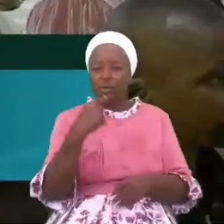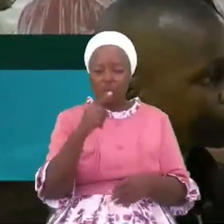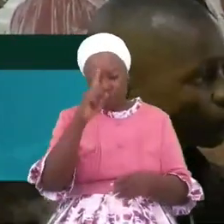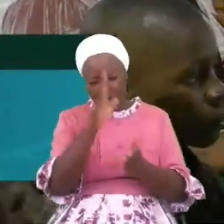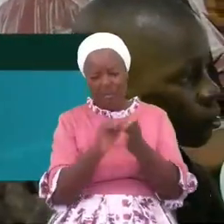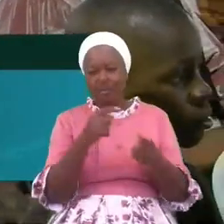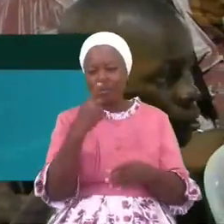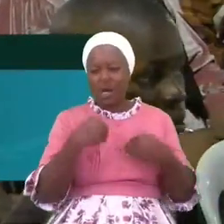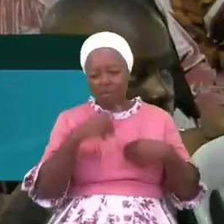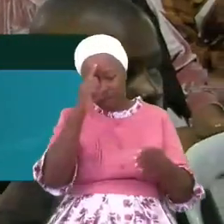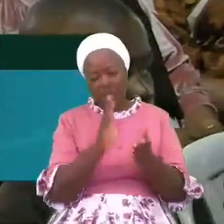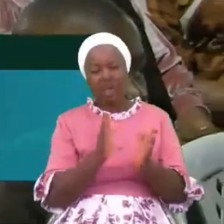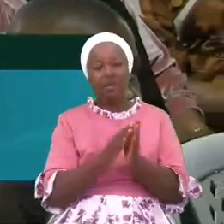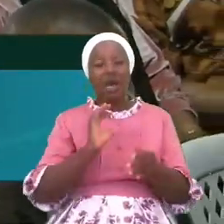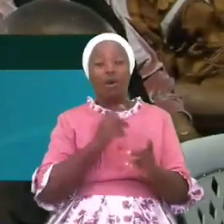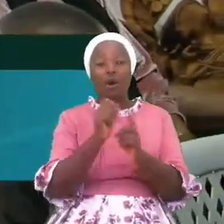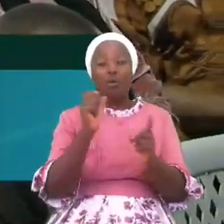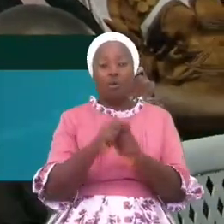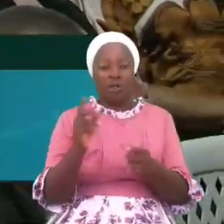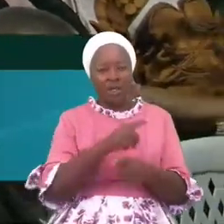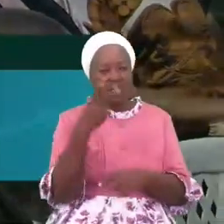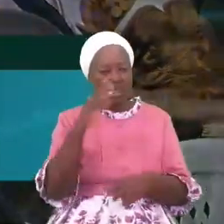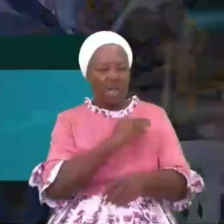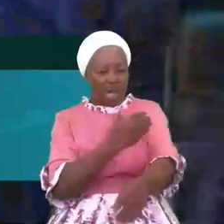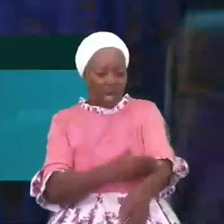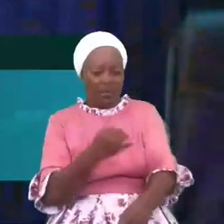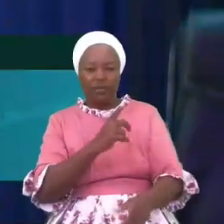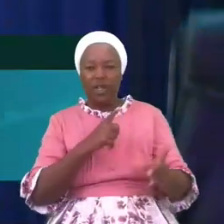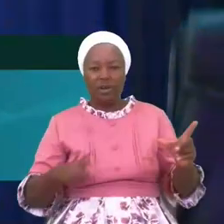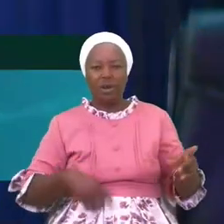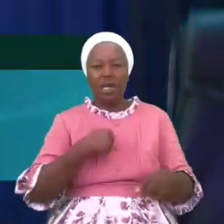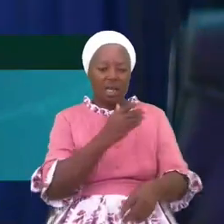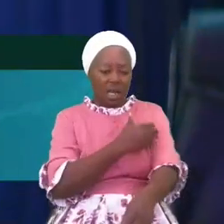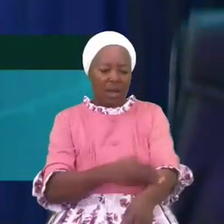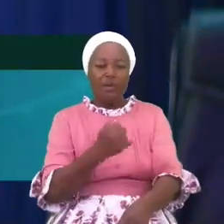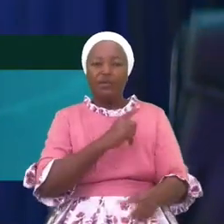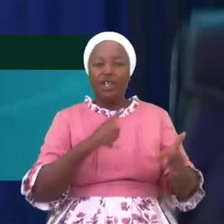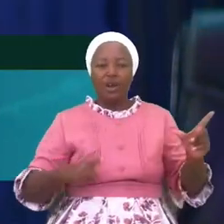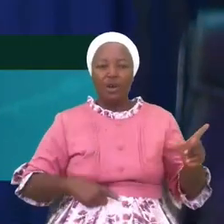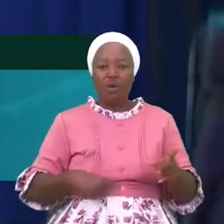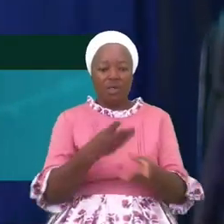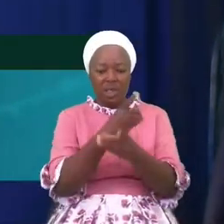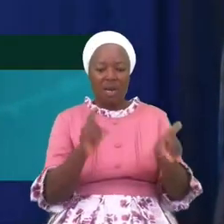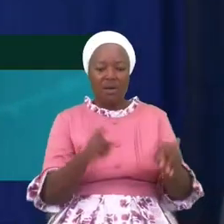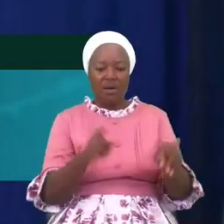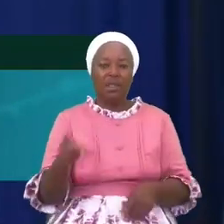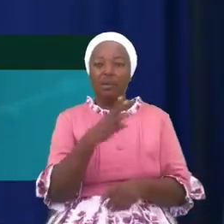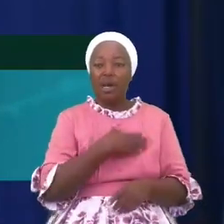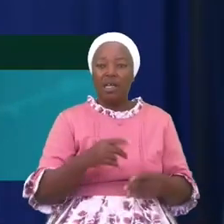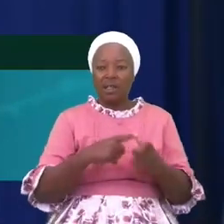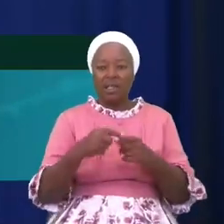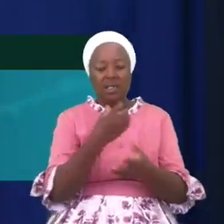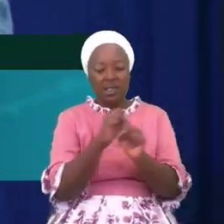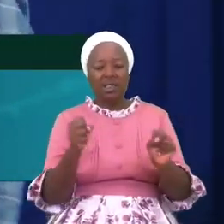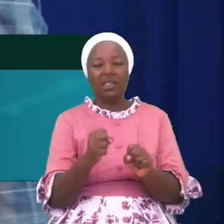the Lord. And the arm of the Lord delivered them and saved them. And then Joshua was raised